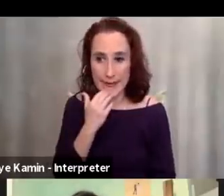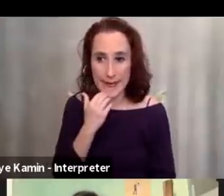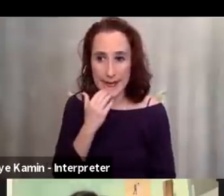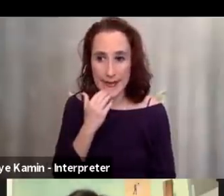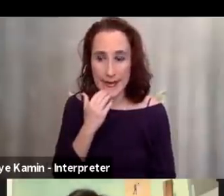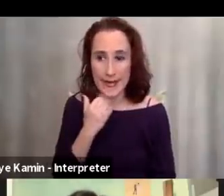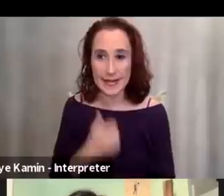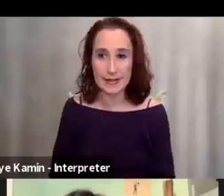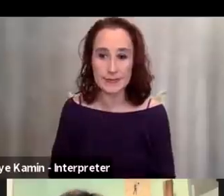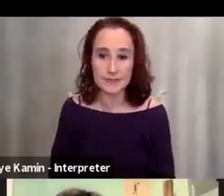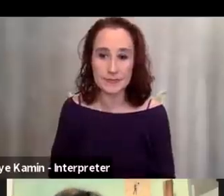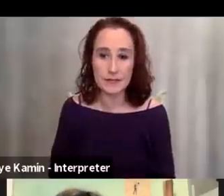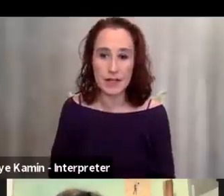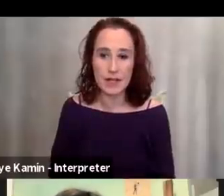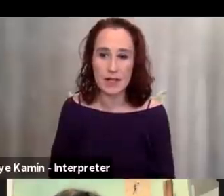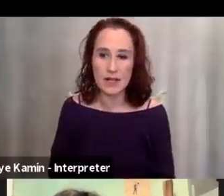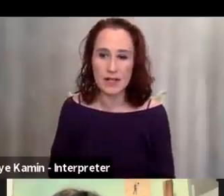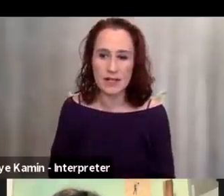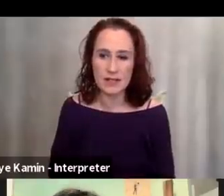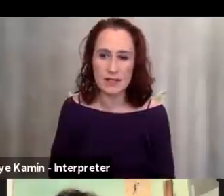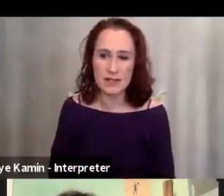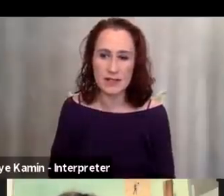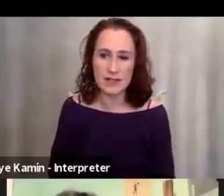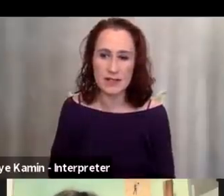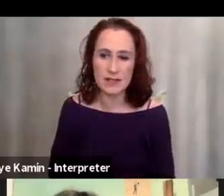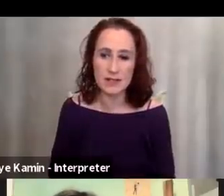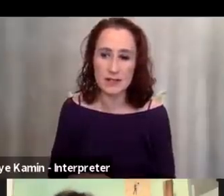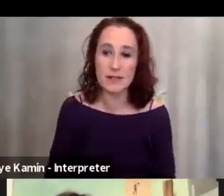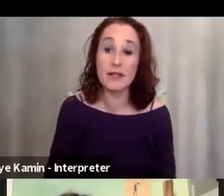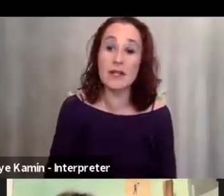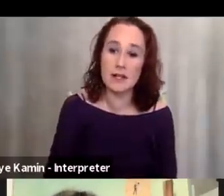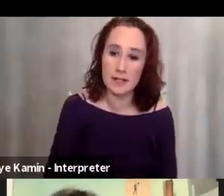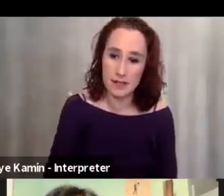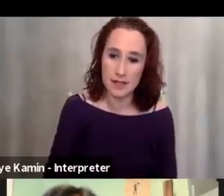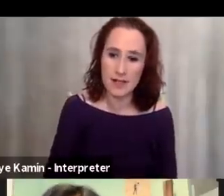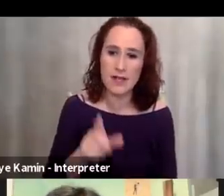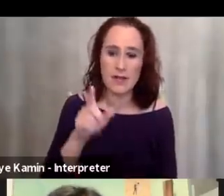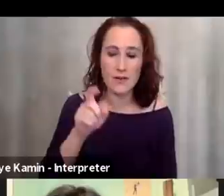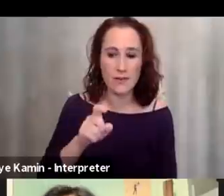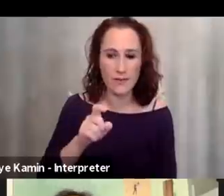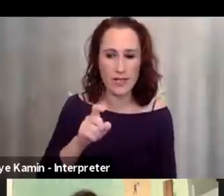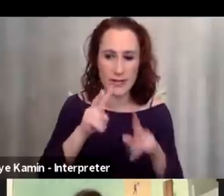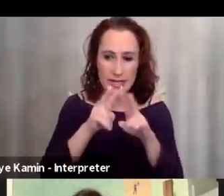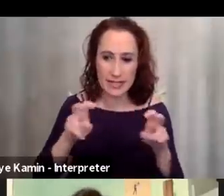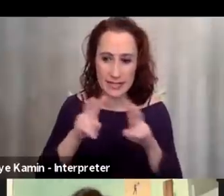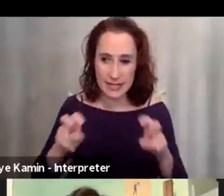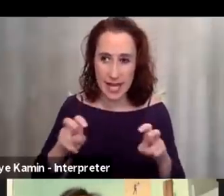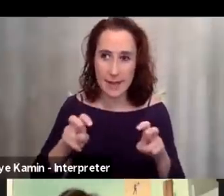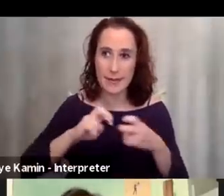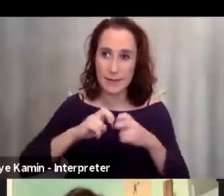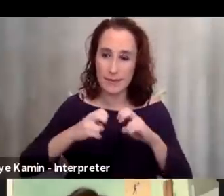And so, yes, I think it's really important to examine problematic books and problematic content.